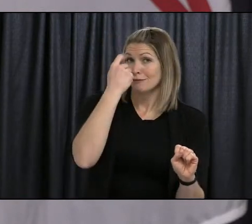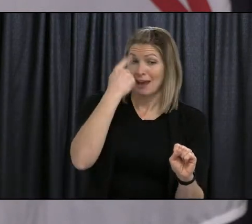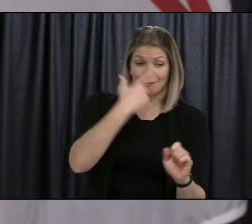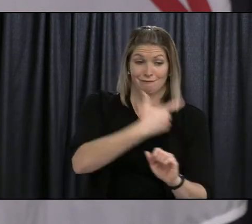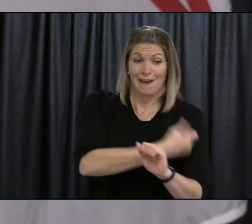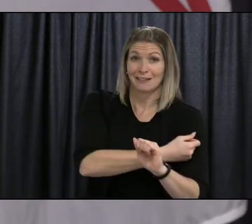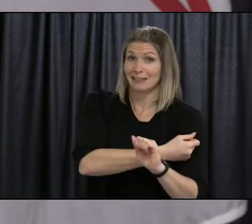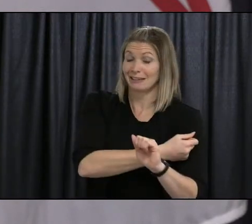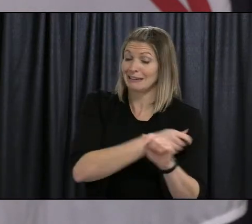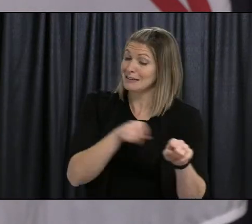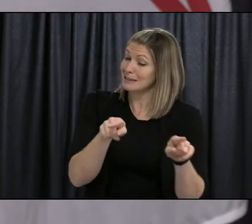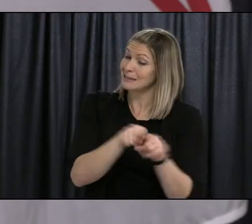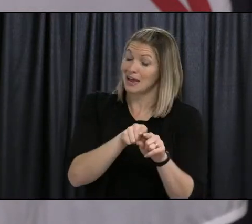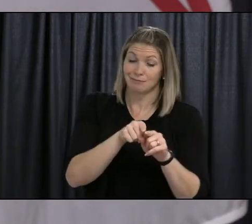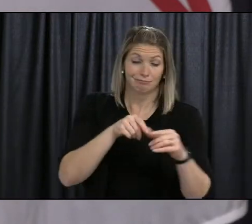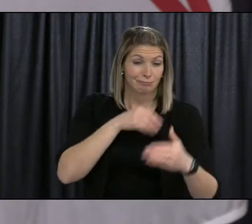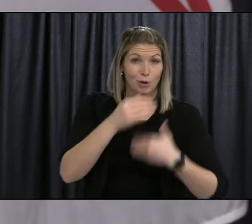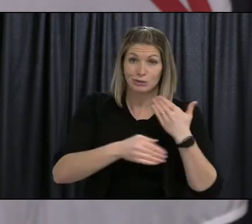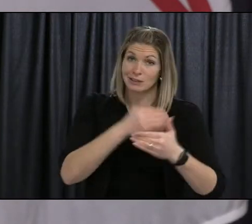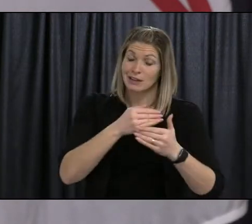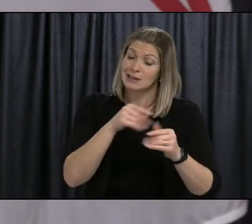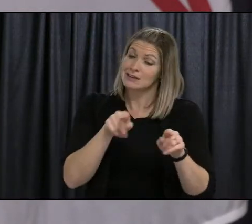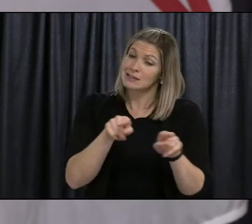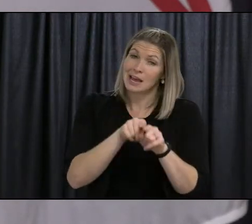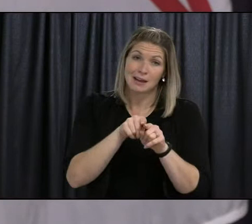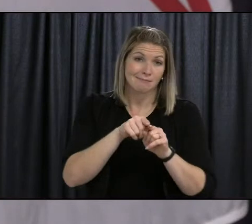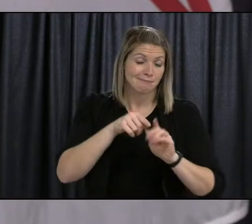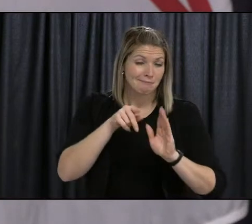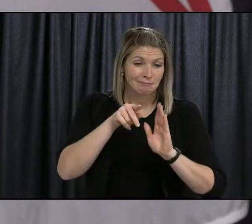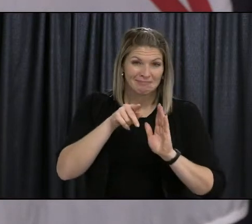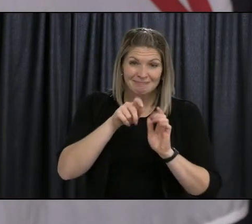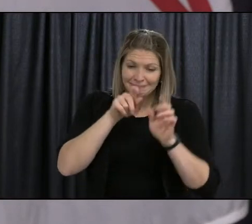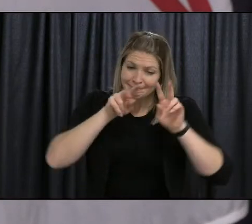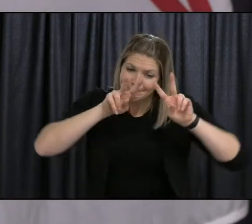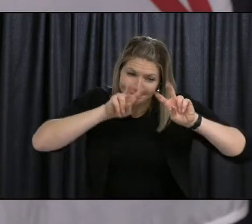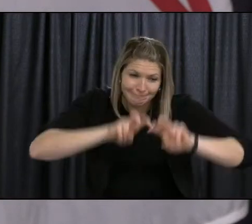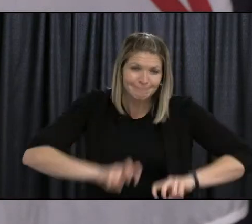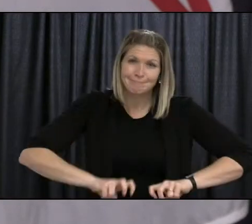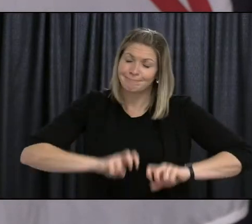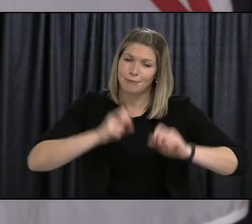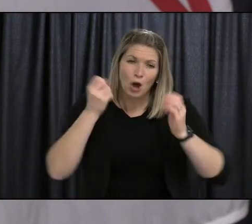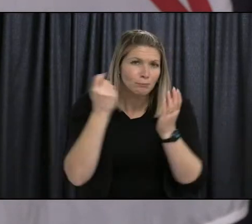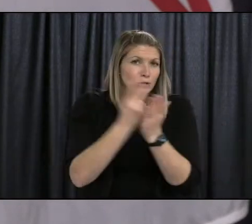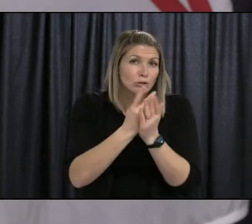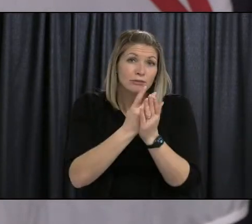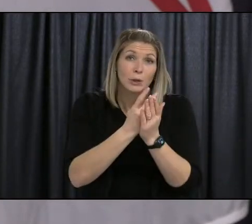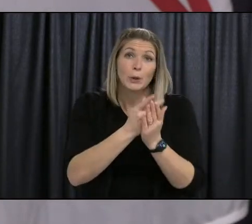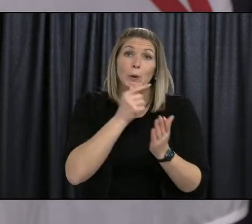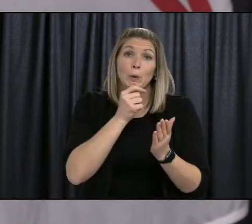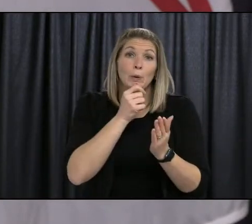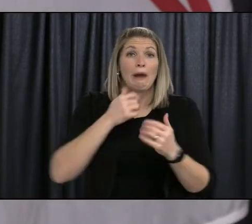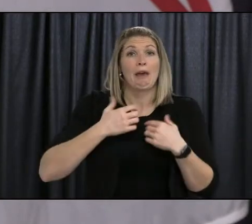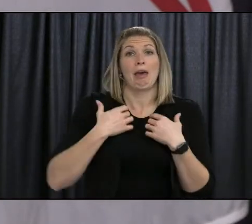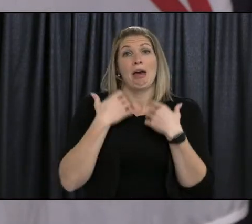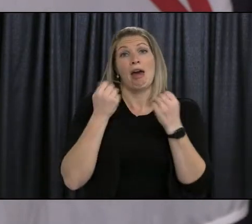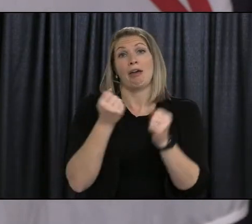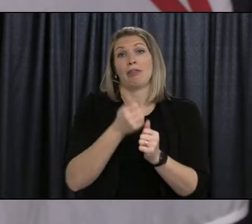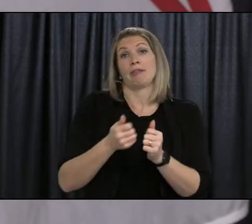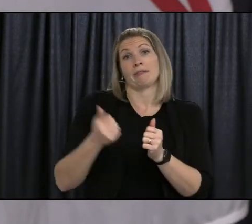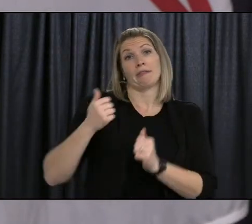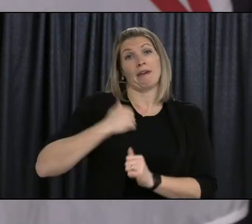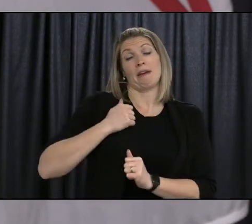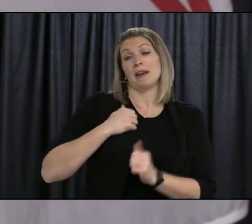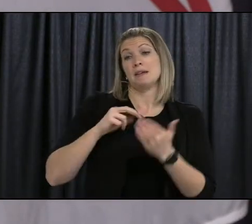rigorous safety protocols that any vaccine would go through, and if Health Canada has approved it and deemed it to be safe and